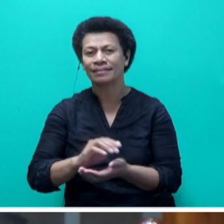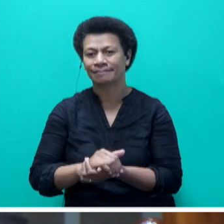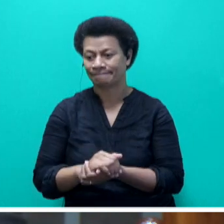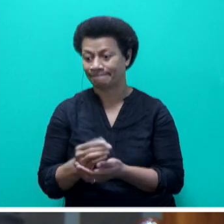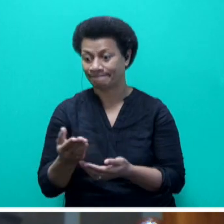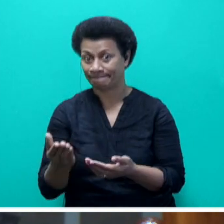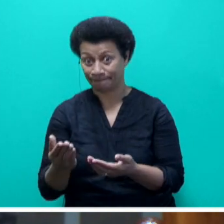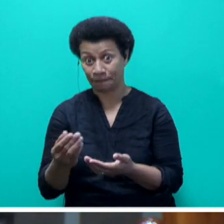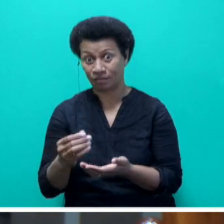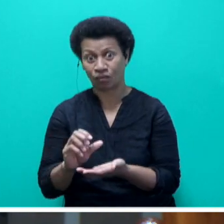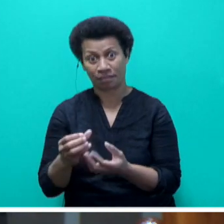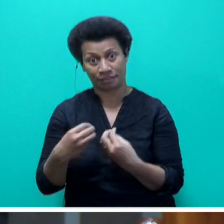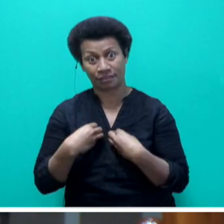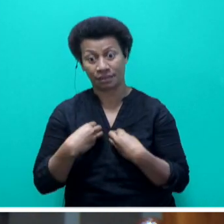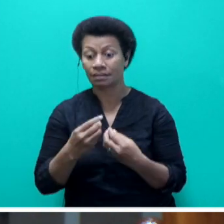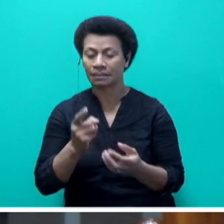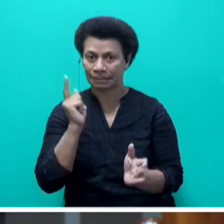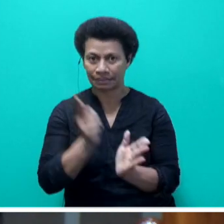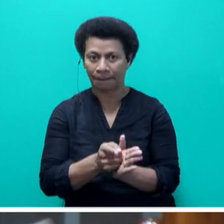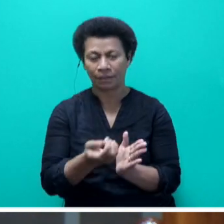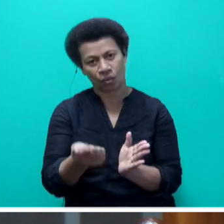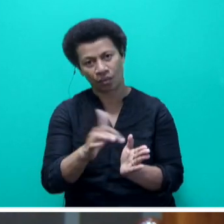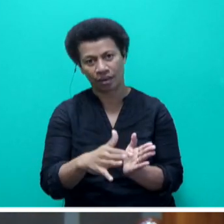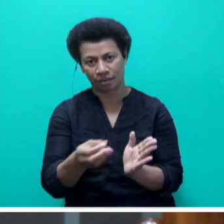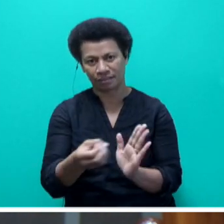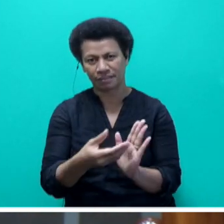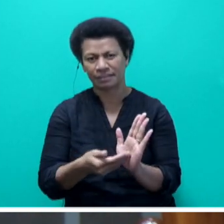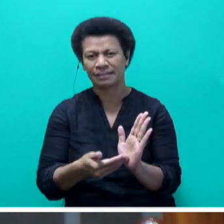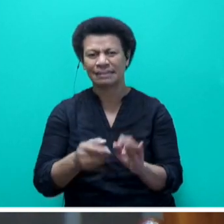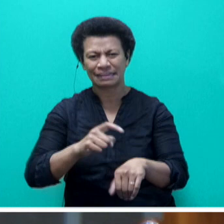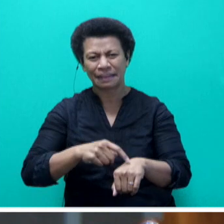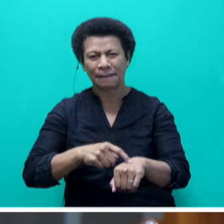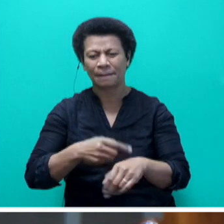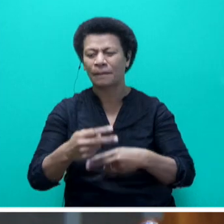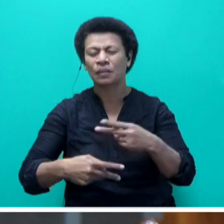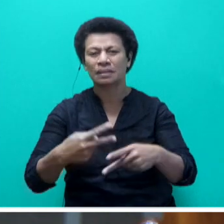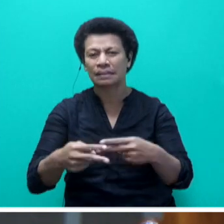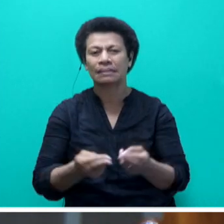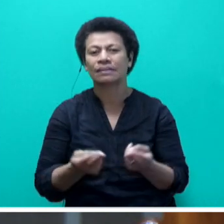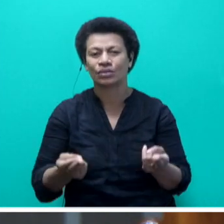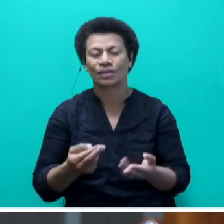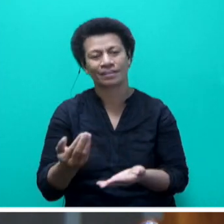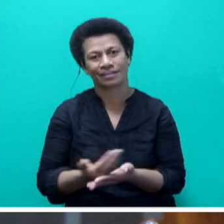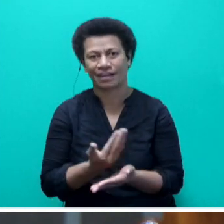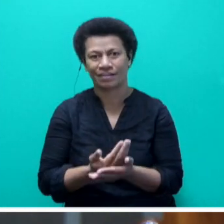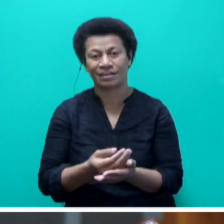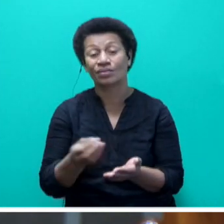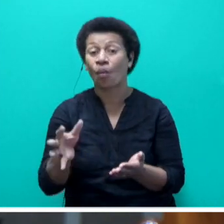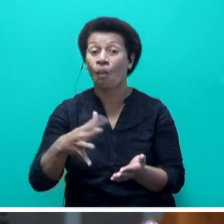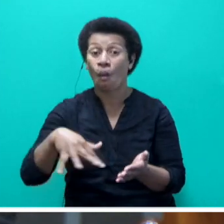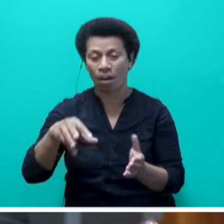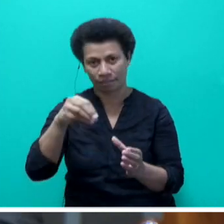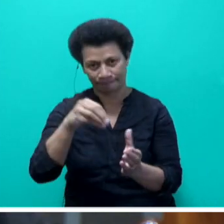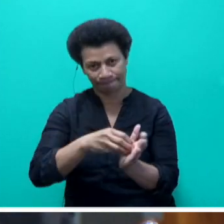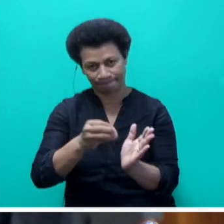as this is done already through this particular exercise, saving considerable time and resources. Property owners, Honourable Speaker, within these